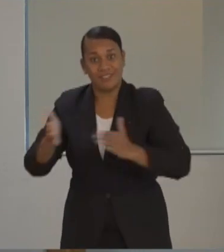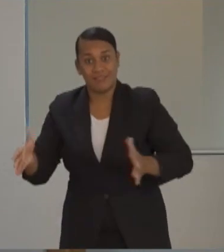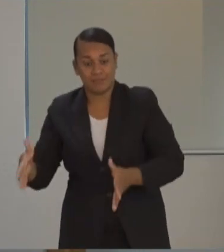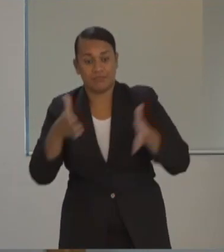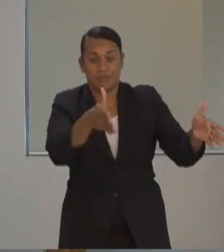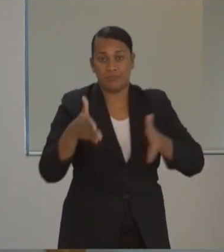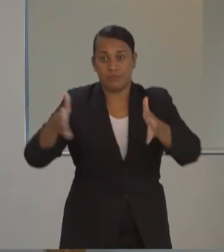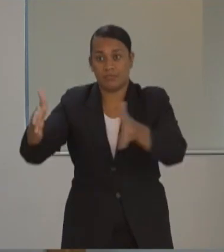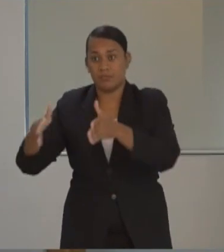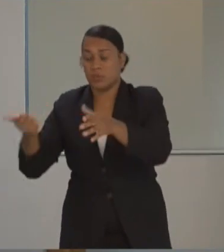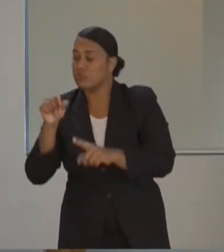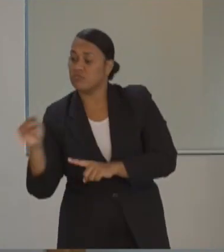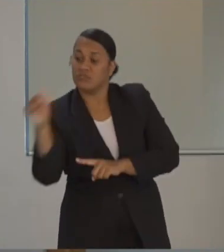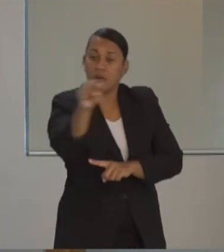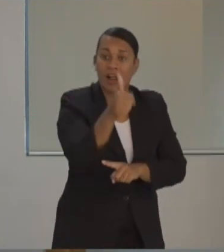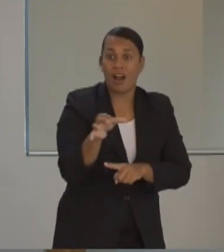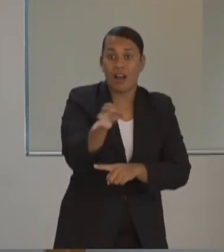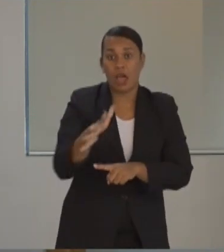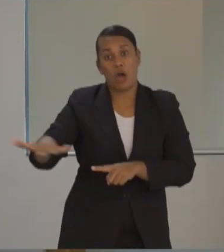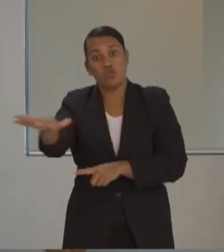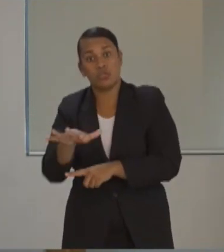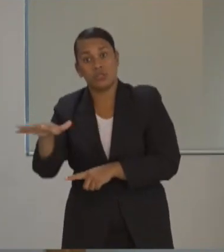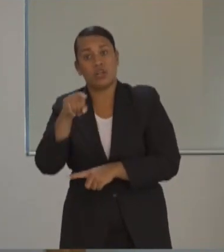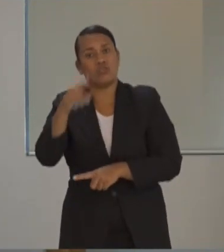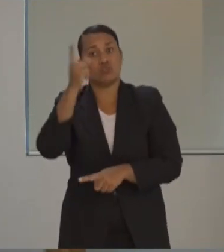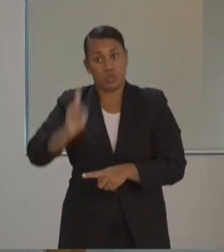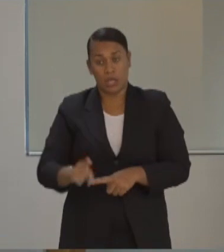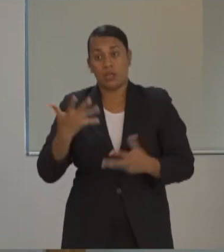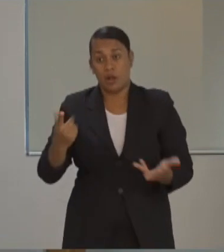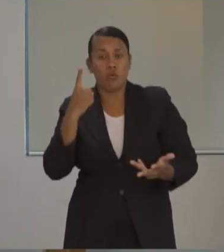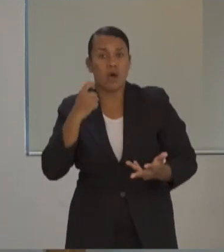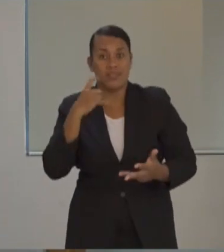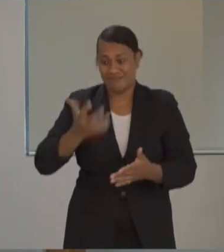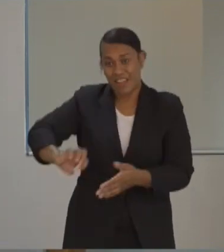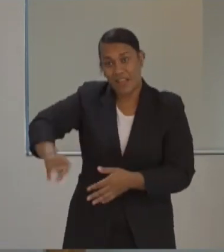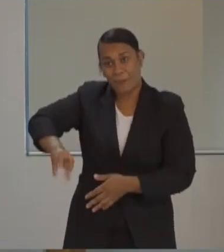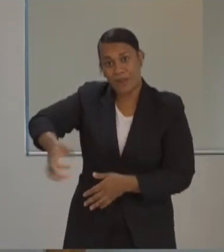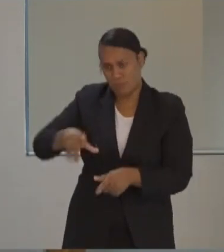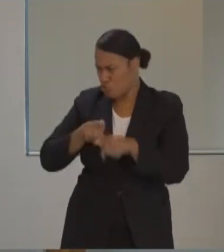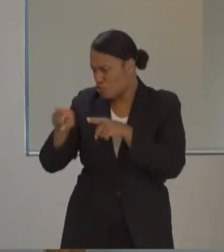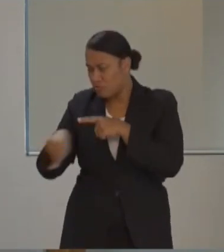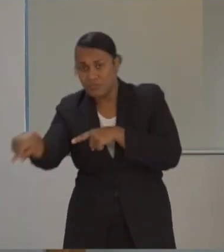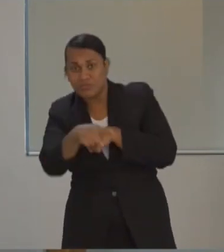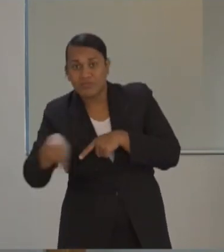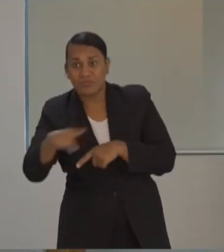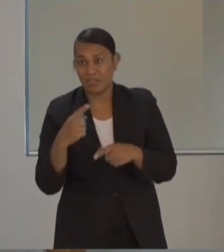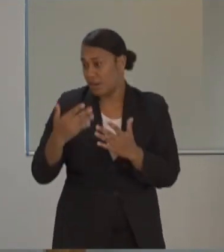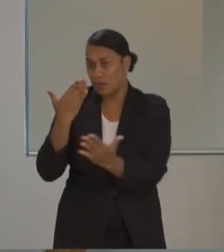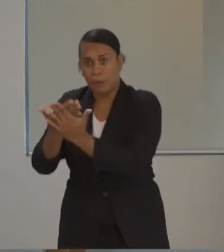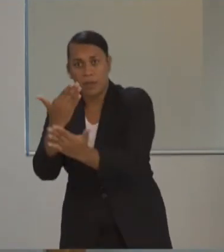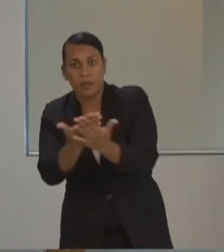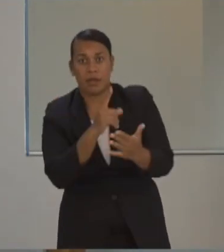areas. Electricity and water supply has been restored for most of the country. As we pick up the pieces from